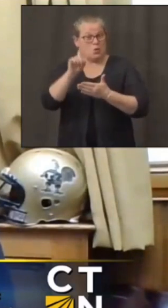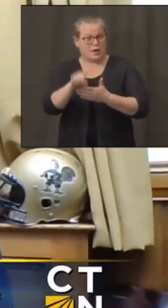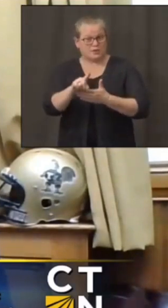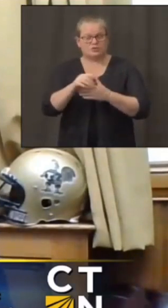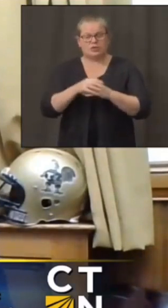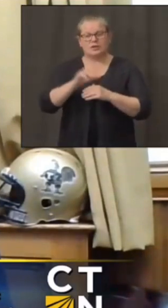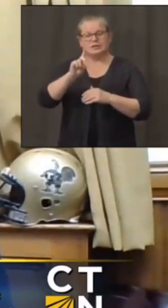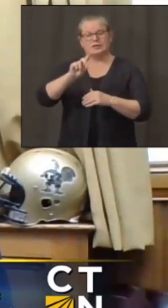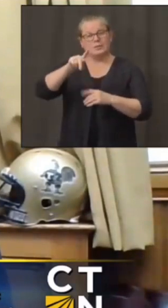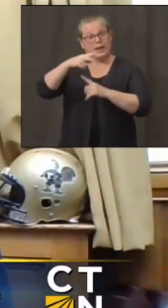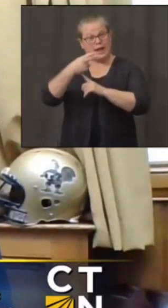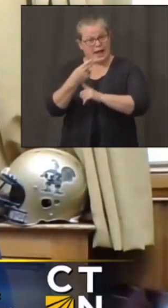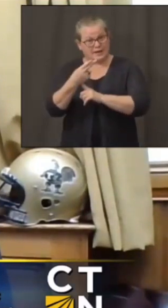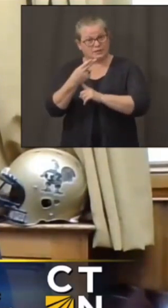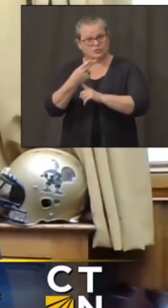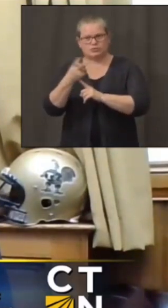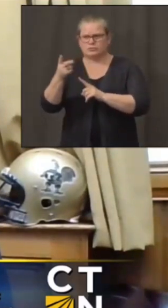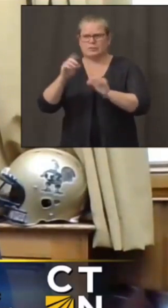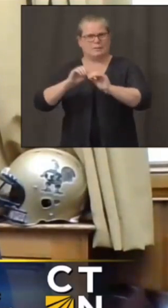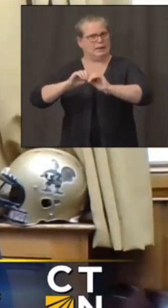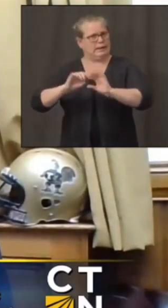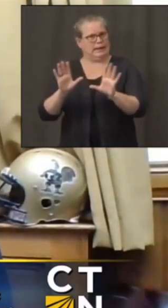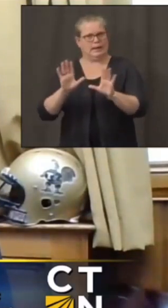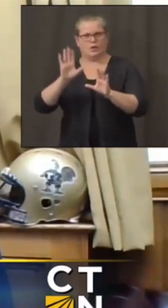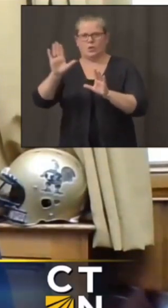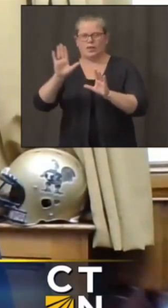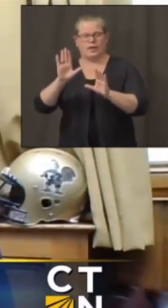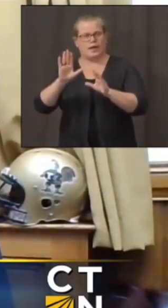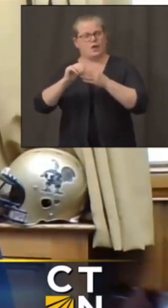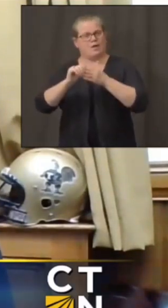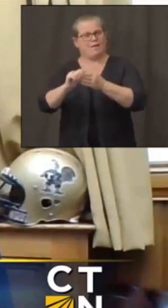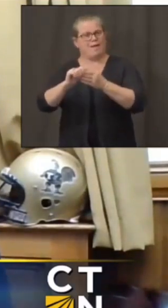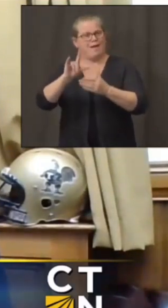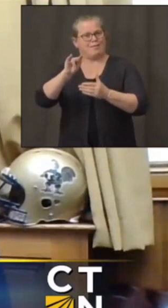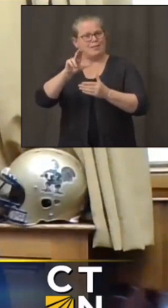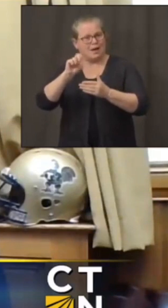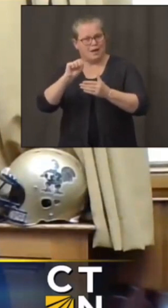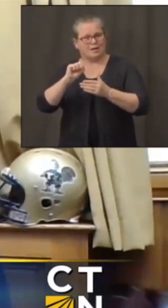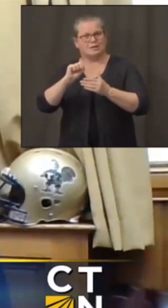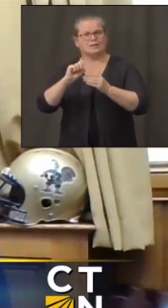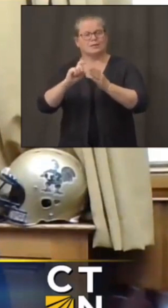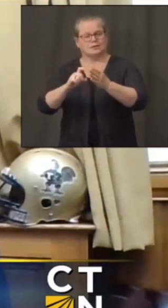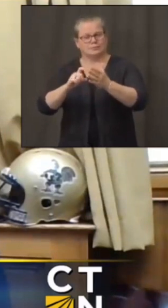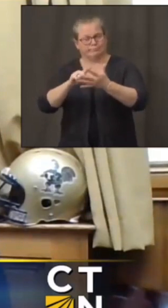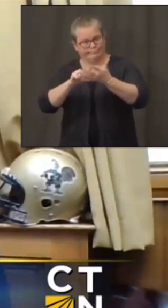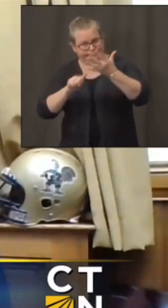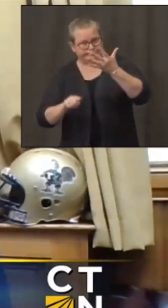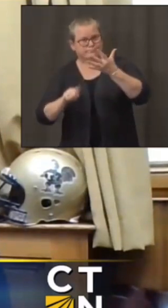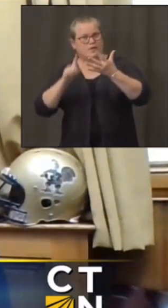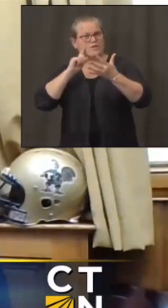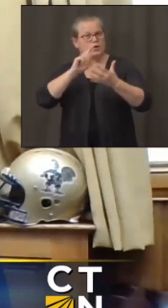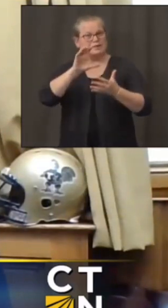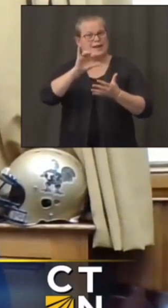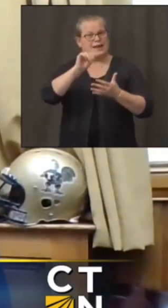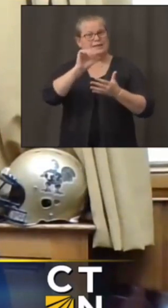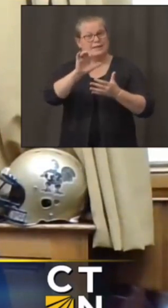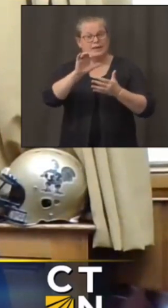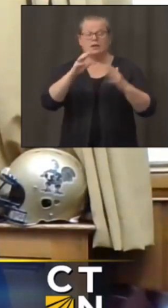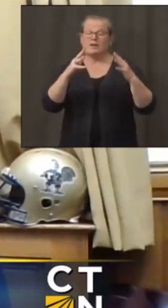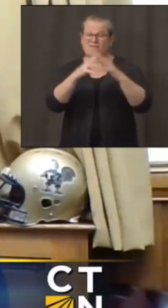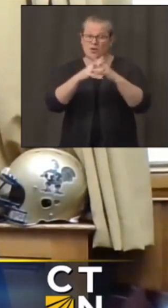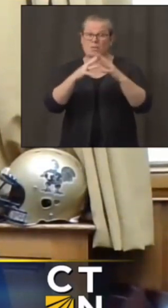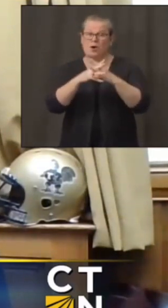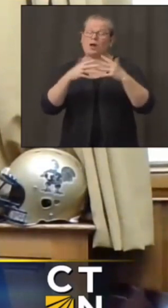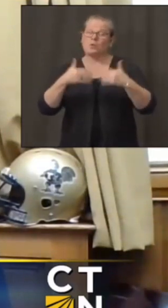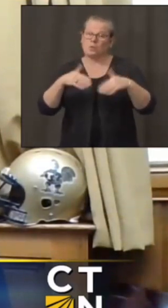has been extremely clear as it deals with the overall guidelines based upon the CIAC's provide. Football is a high-risk